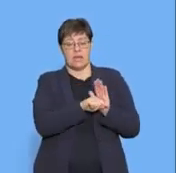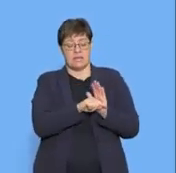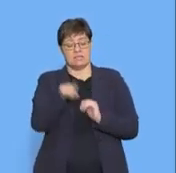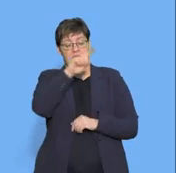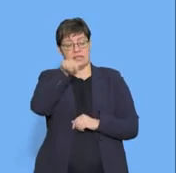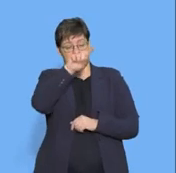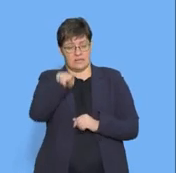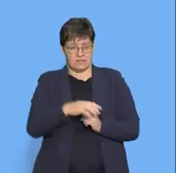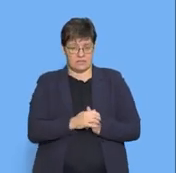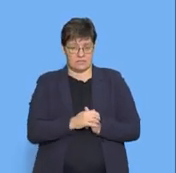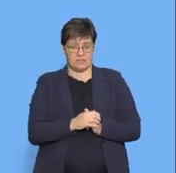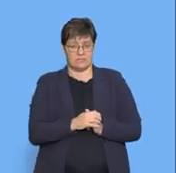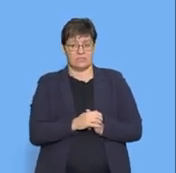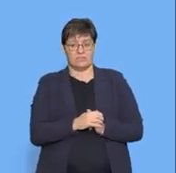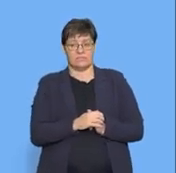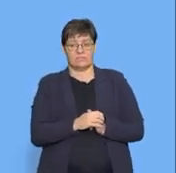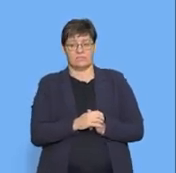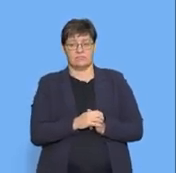minus theta.